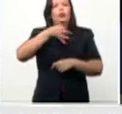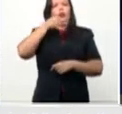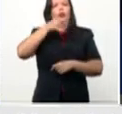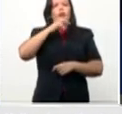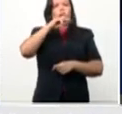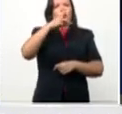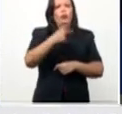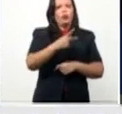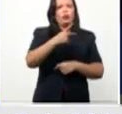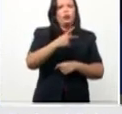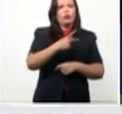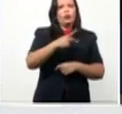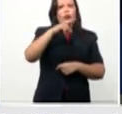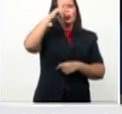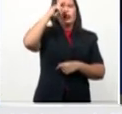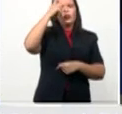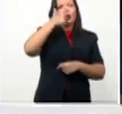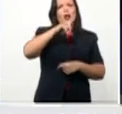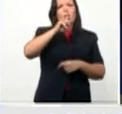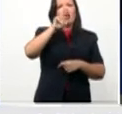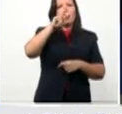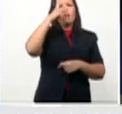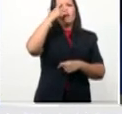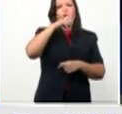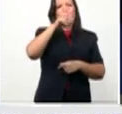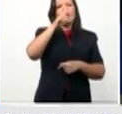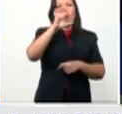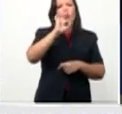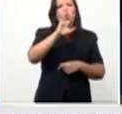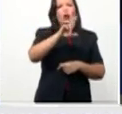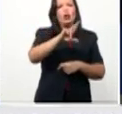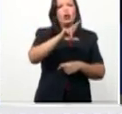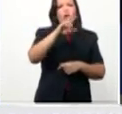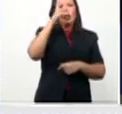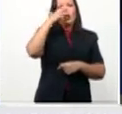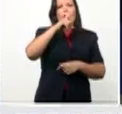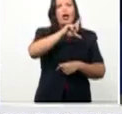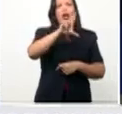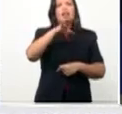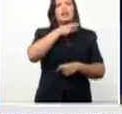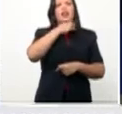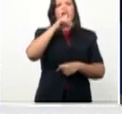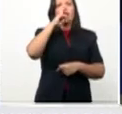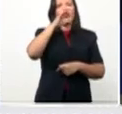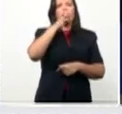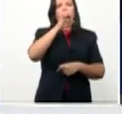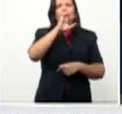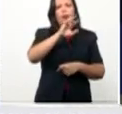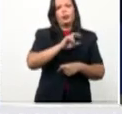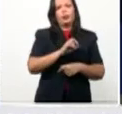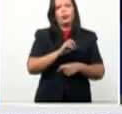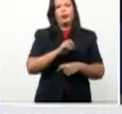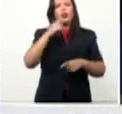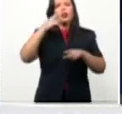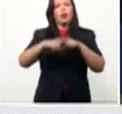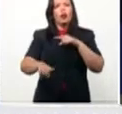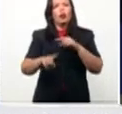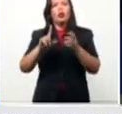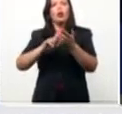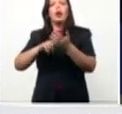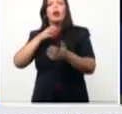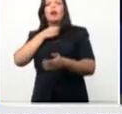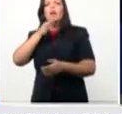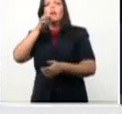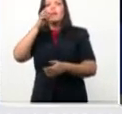the Salvador Allende Hospital and 1 in the Pedro Curie Institute for Tropical Medicine Hospital. We don't have patients in critical